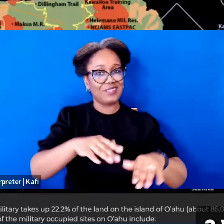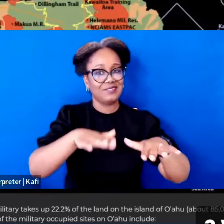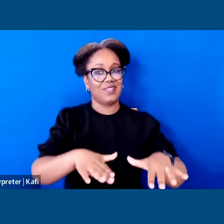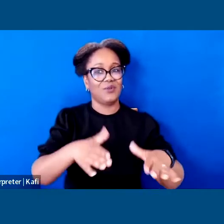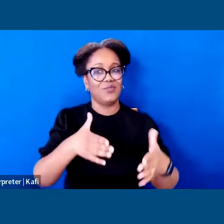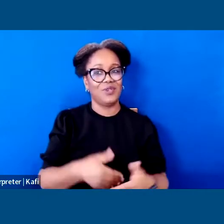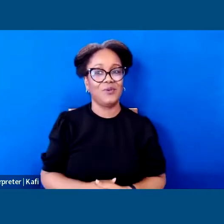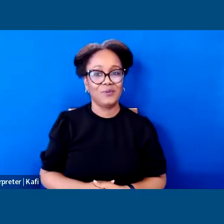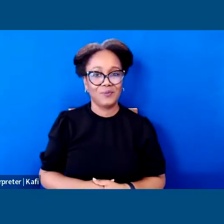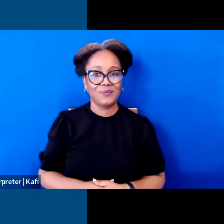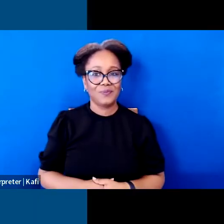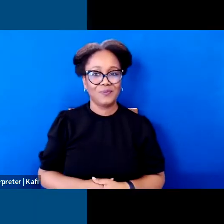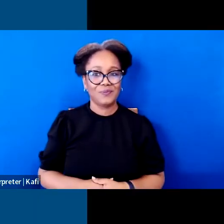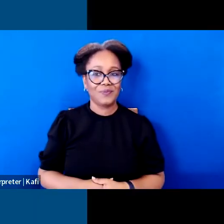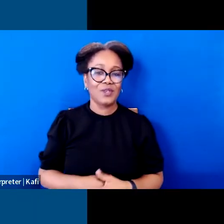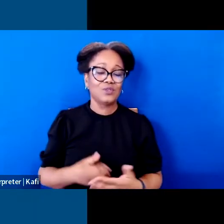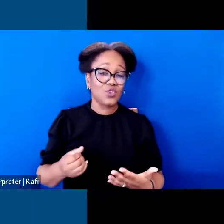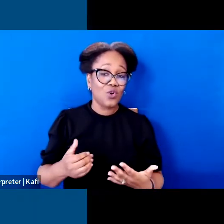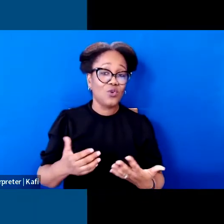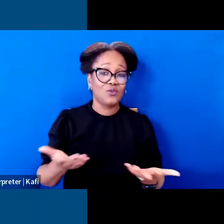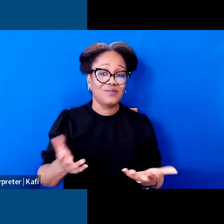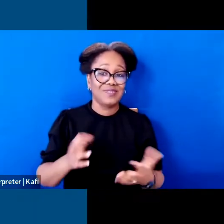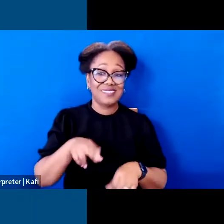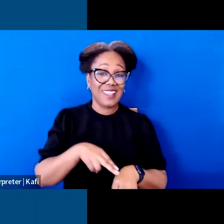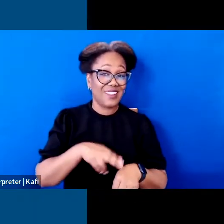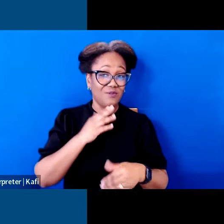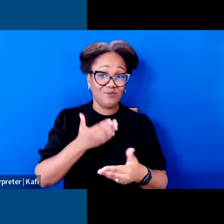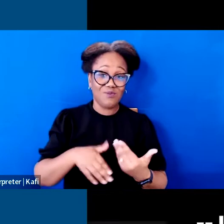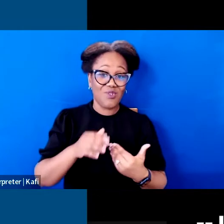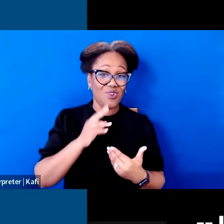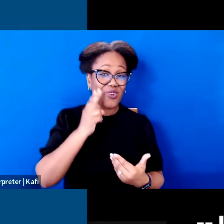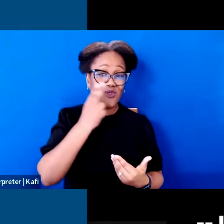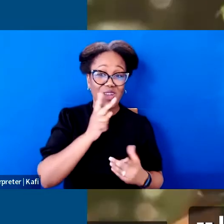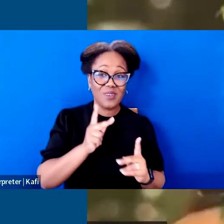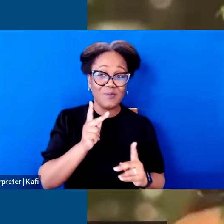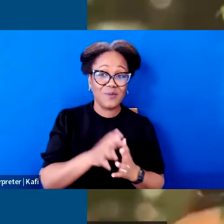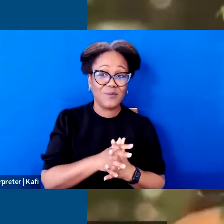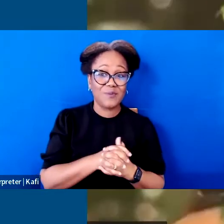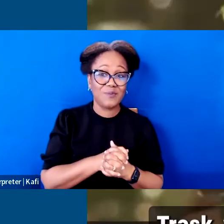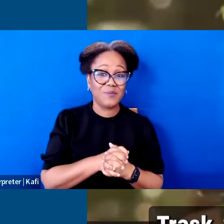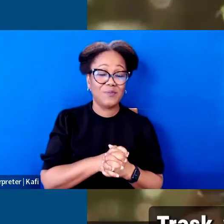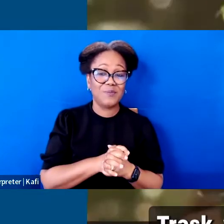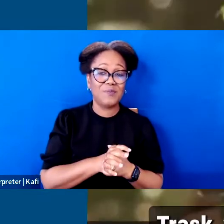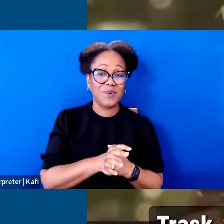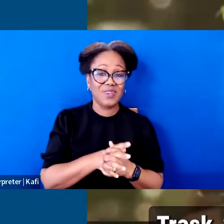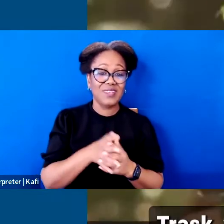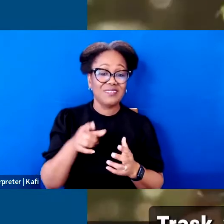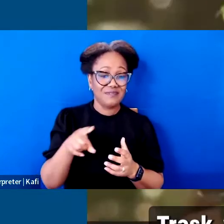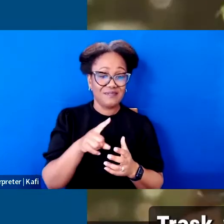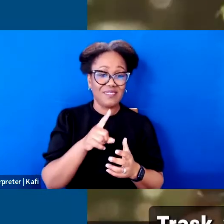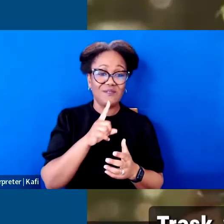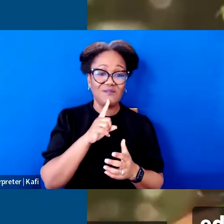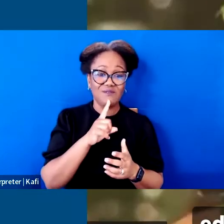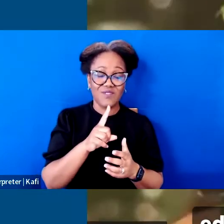please, from Dr. I'm so sorry, Humanai K. Trask, who was a